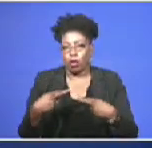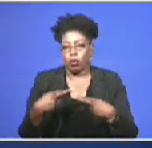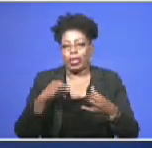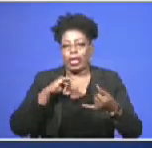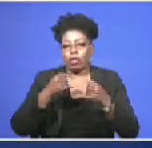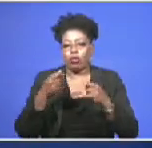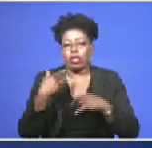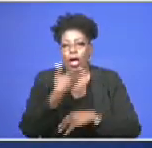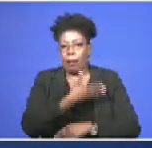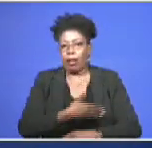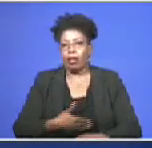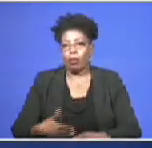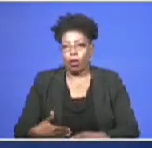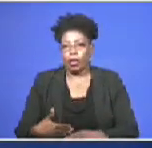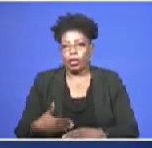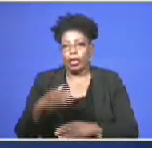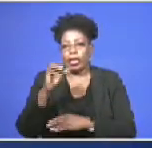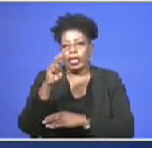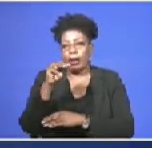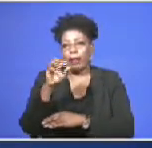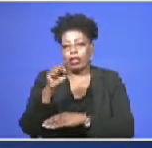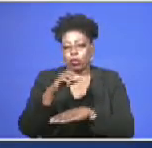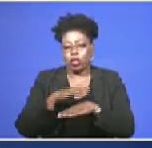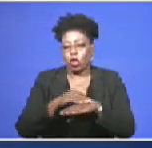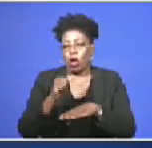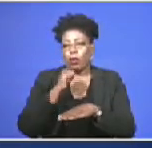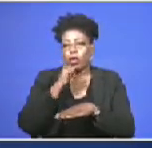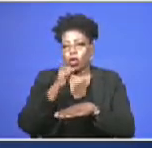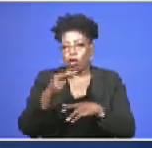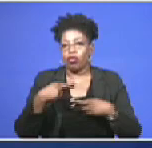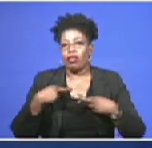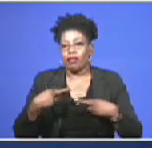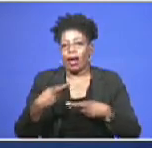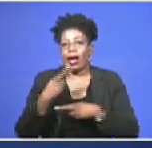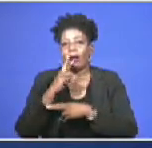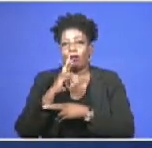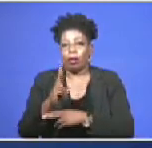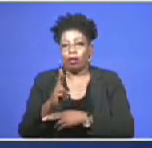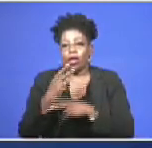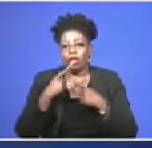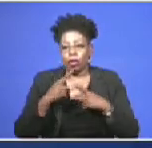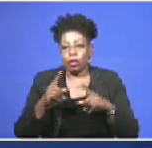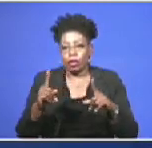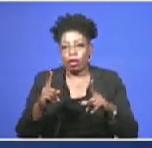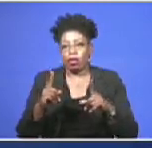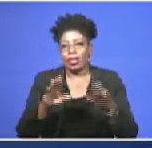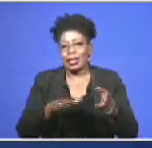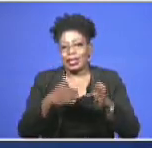body. Paramedics were called into the scene and were unable to resuscitate the woman. She was pronounced